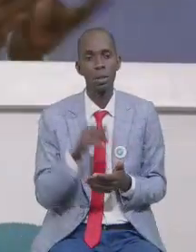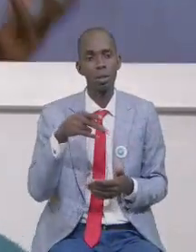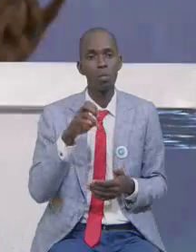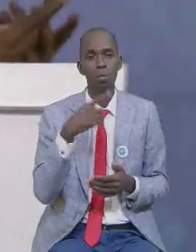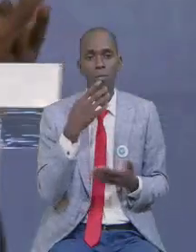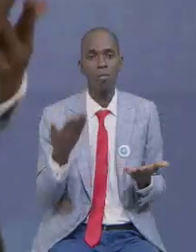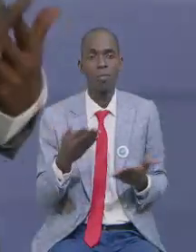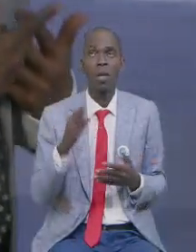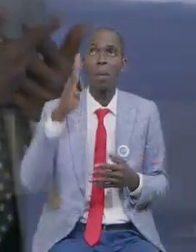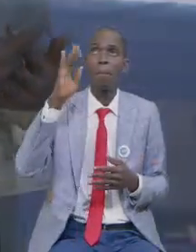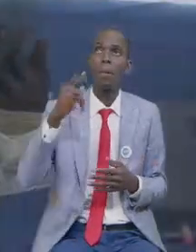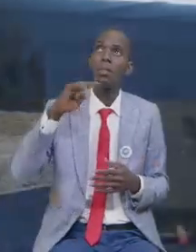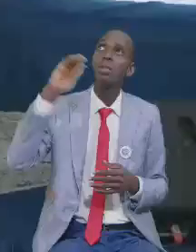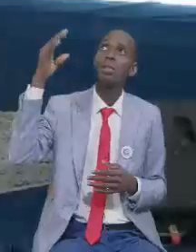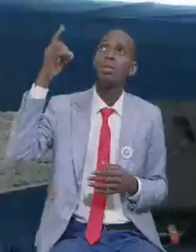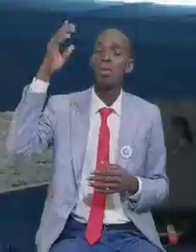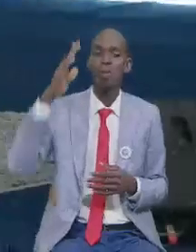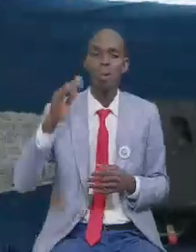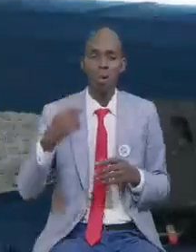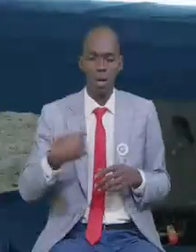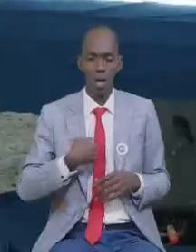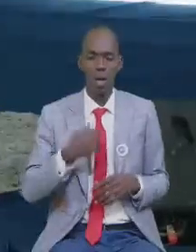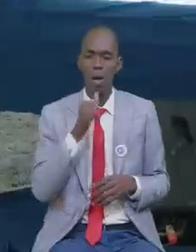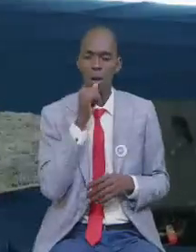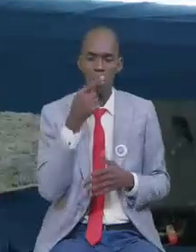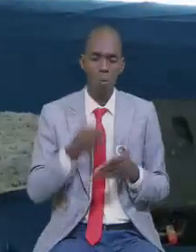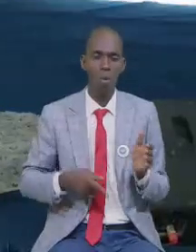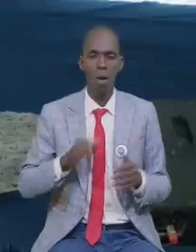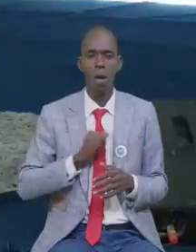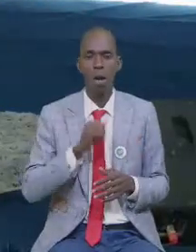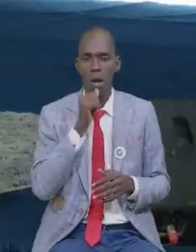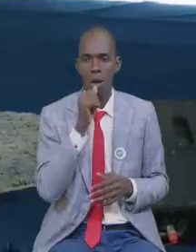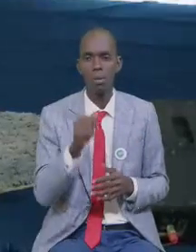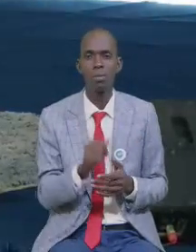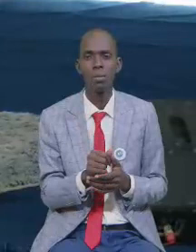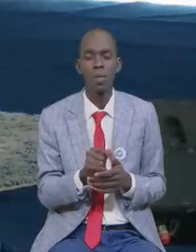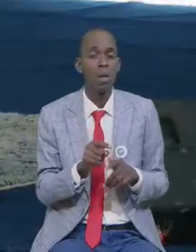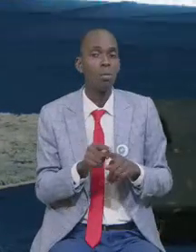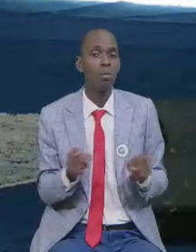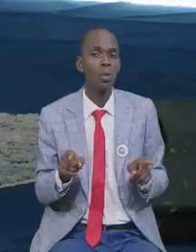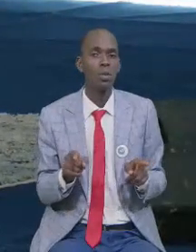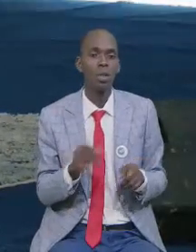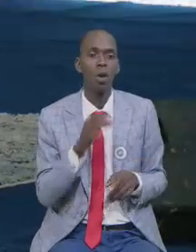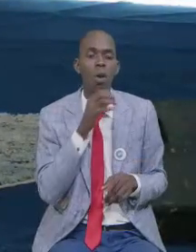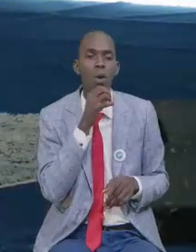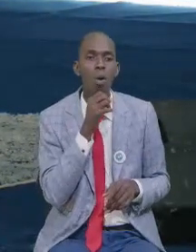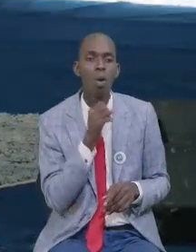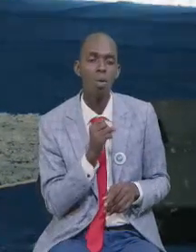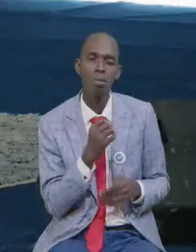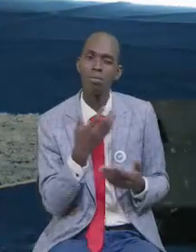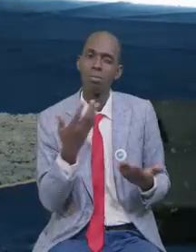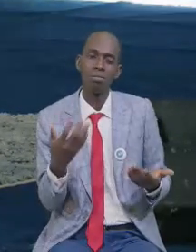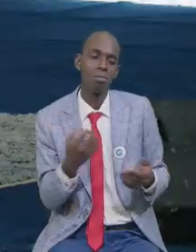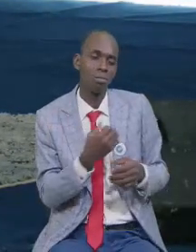I am what I am. But you know, old age is